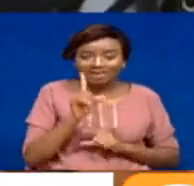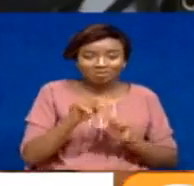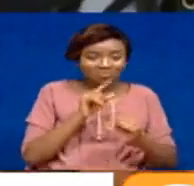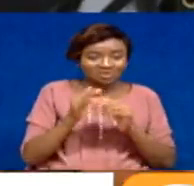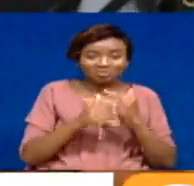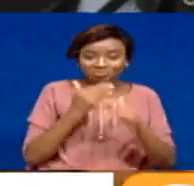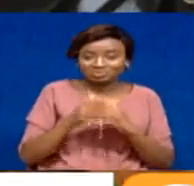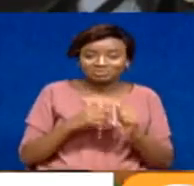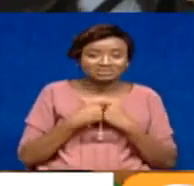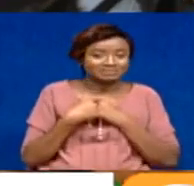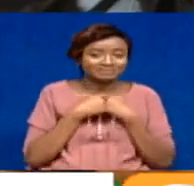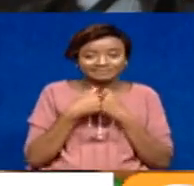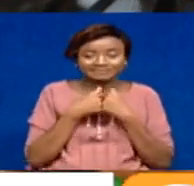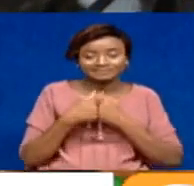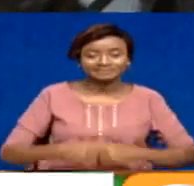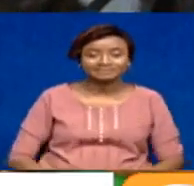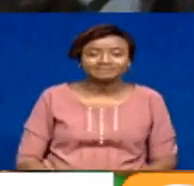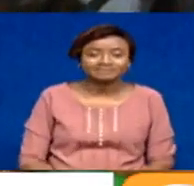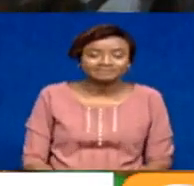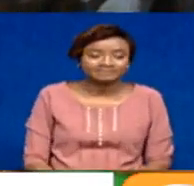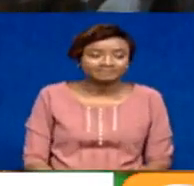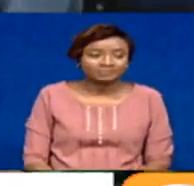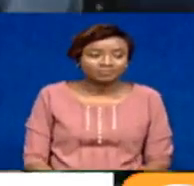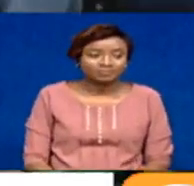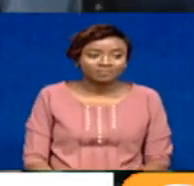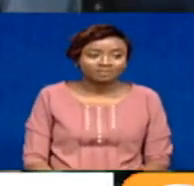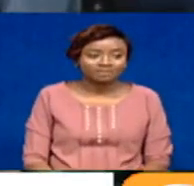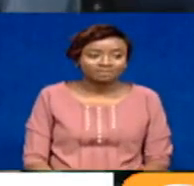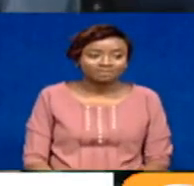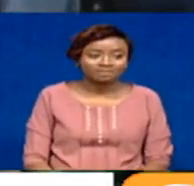Odinga and William Ruto. Sam Ogina, Citizen TV, Nairobi.